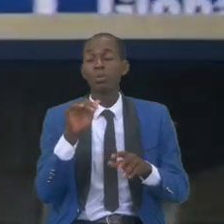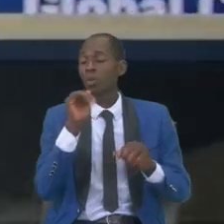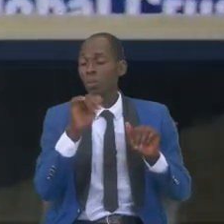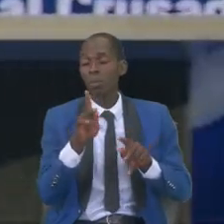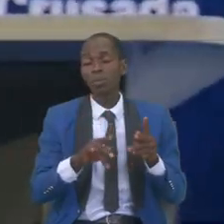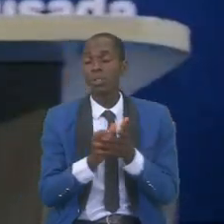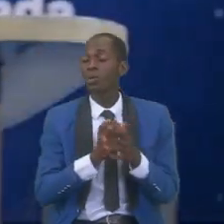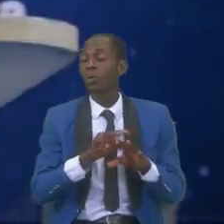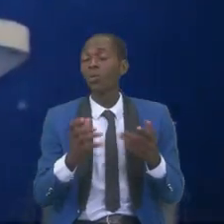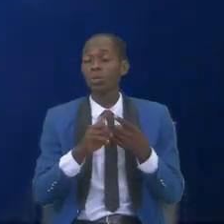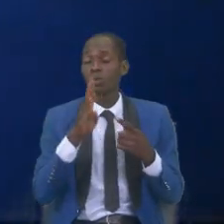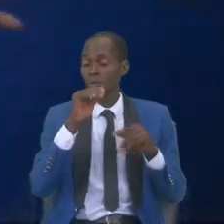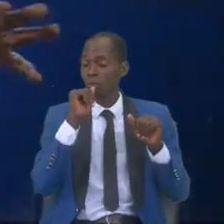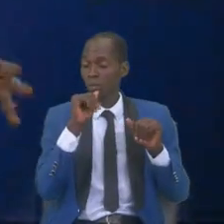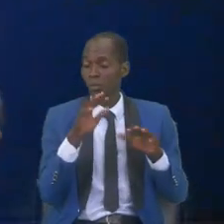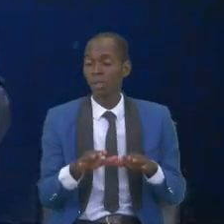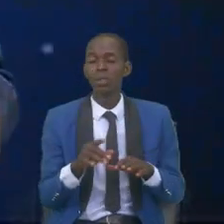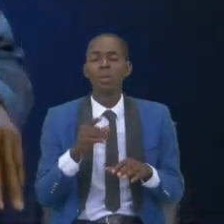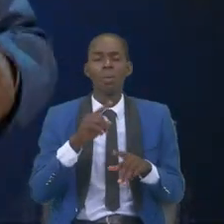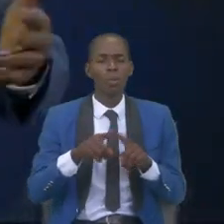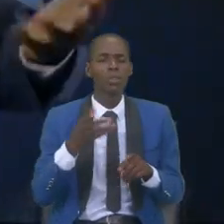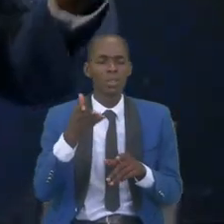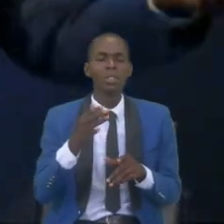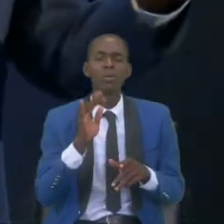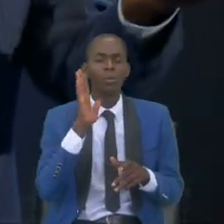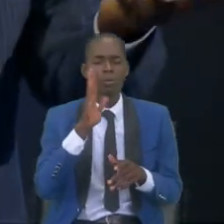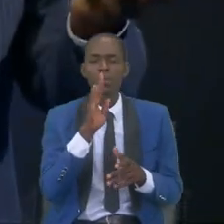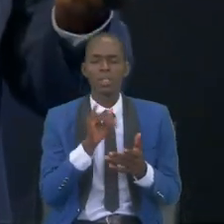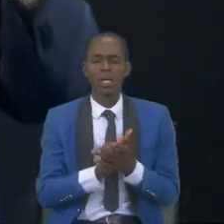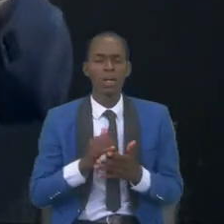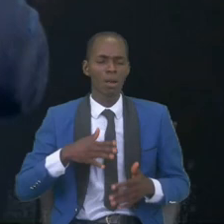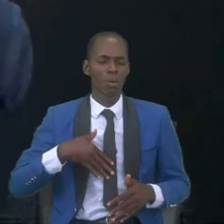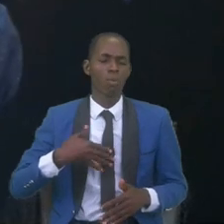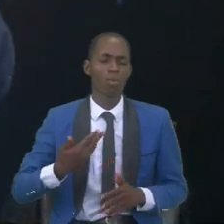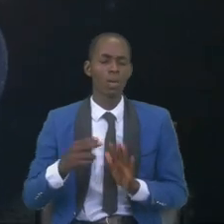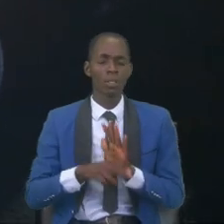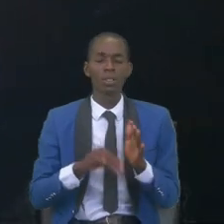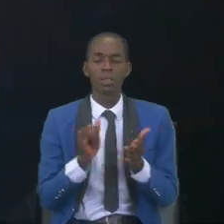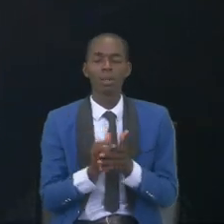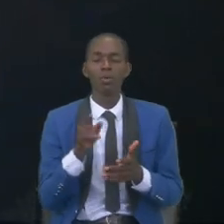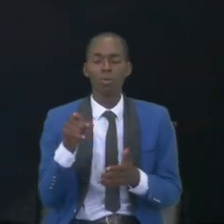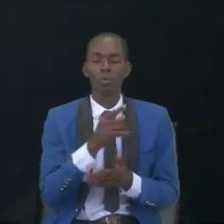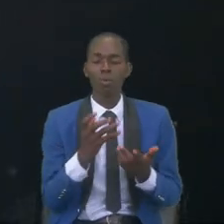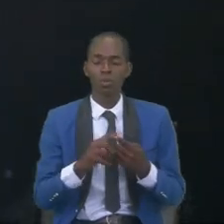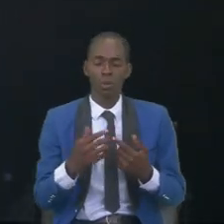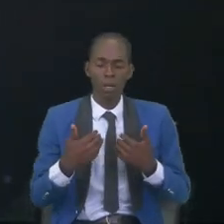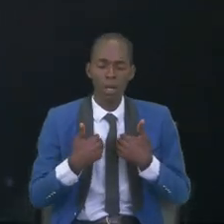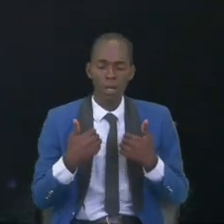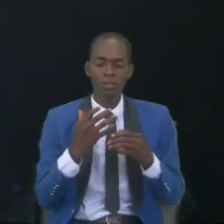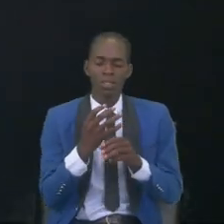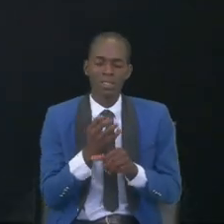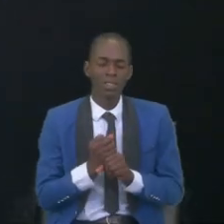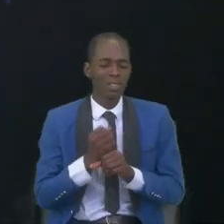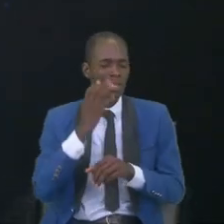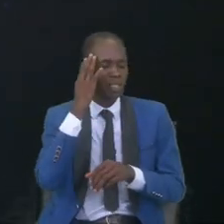pray there'll be that willingness that we want to have, want to receive, want to experience